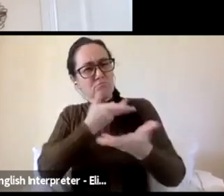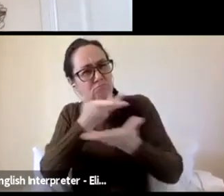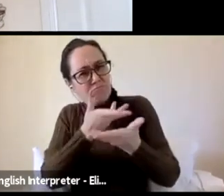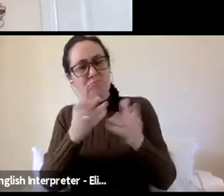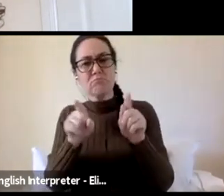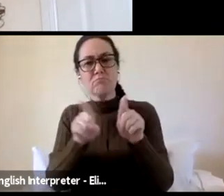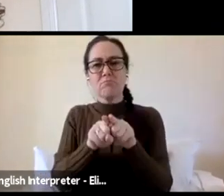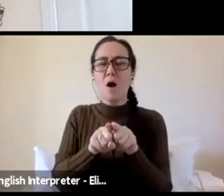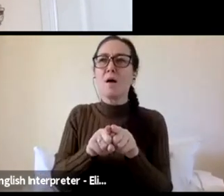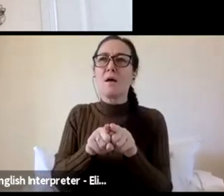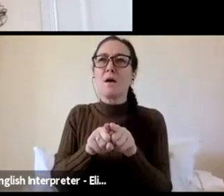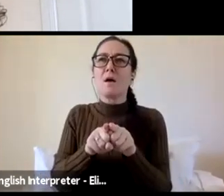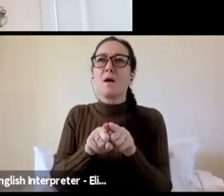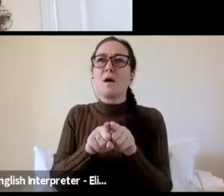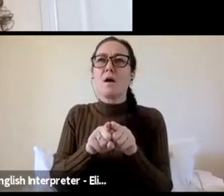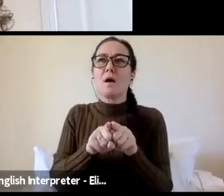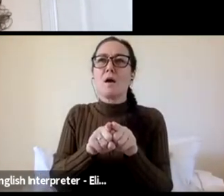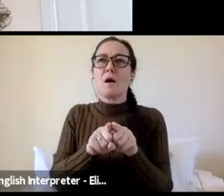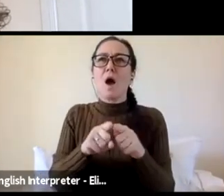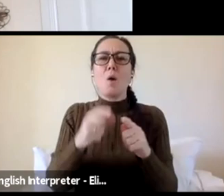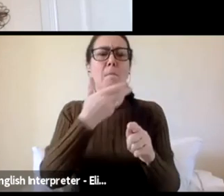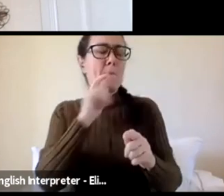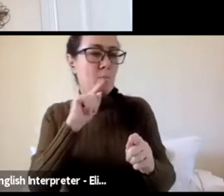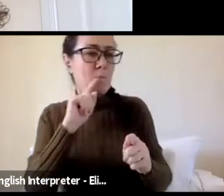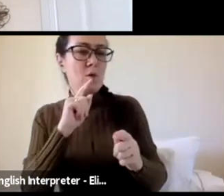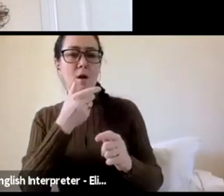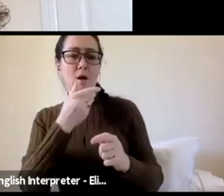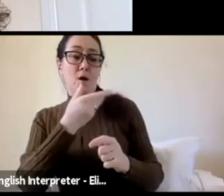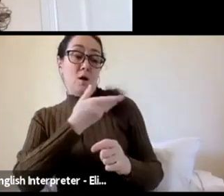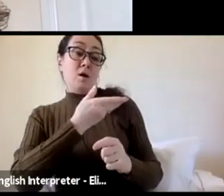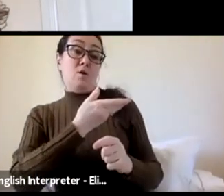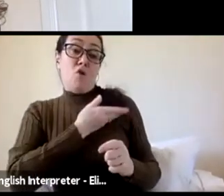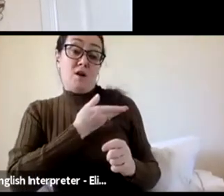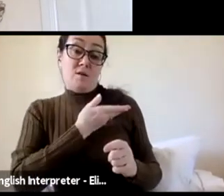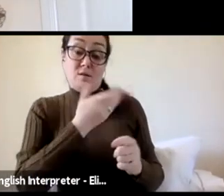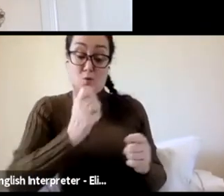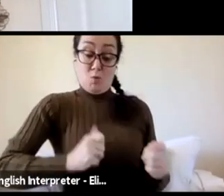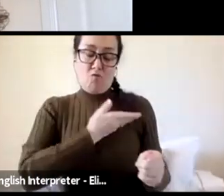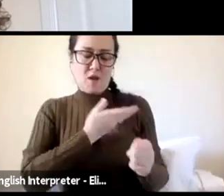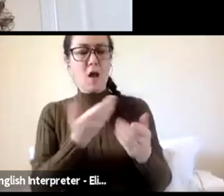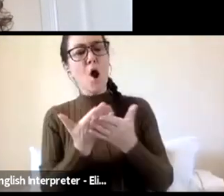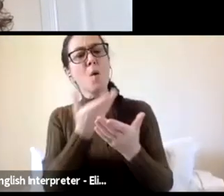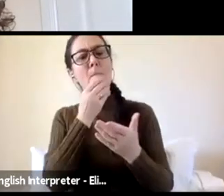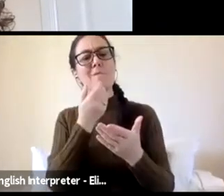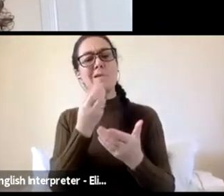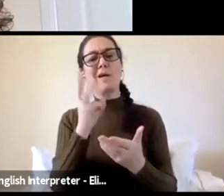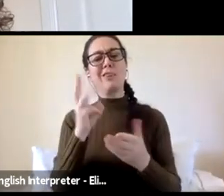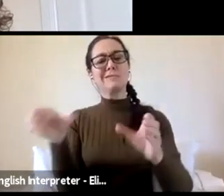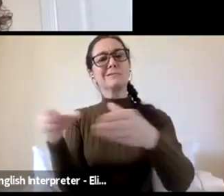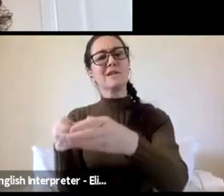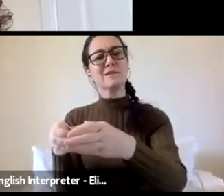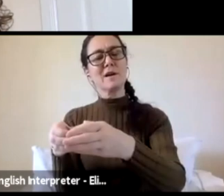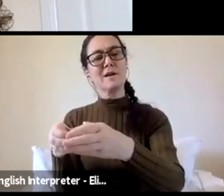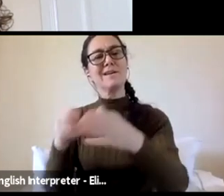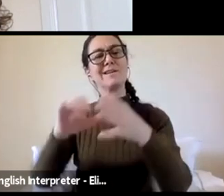bit in detail about how people, rights holders and civil society can contribute to that process. We've got a really amazing lineup of speakers who